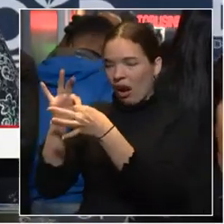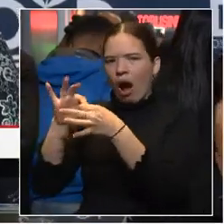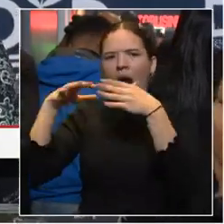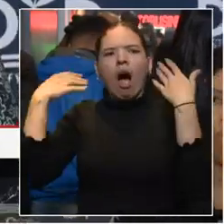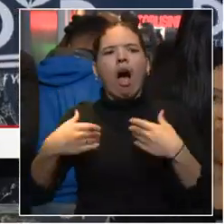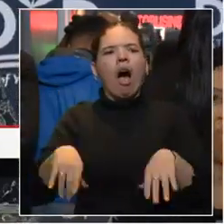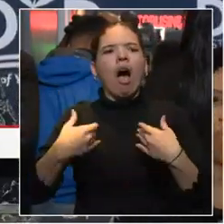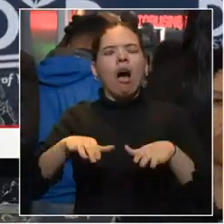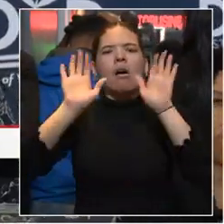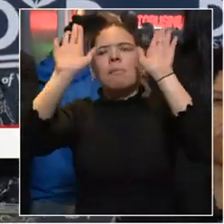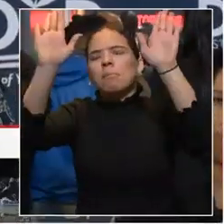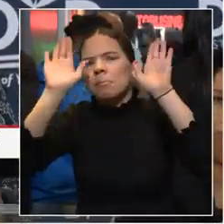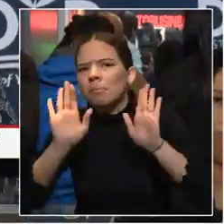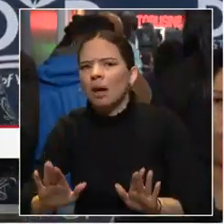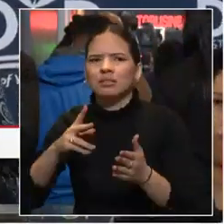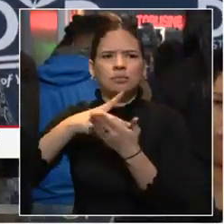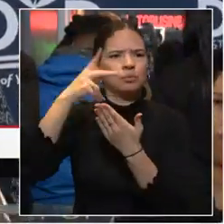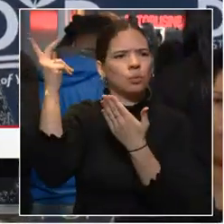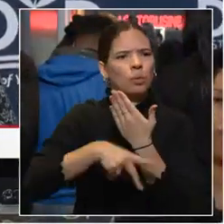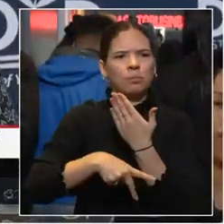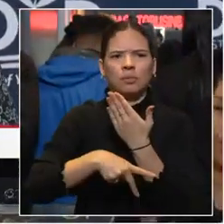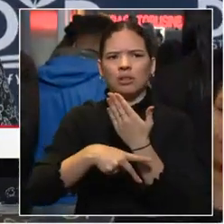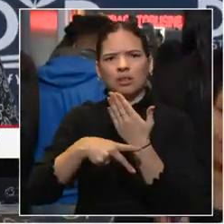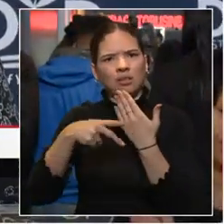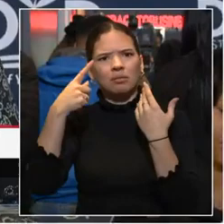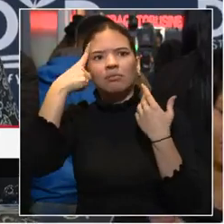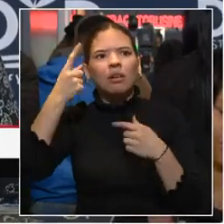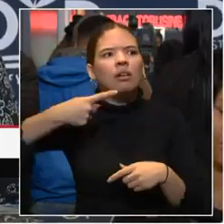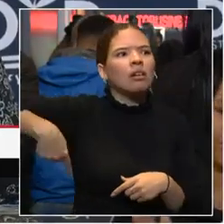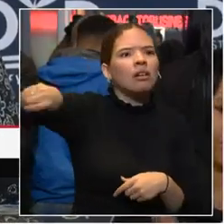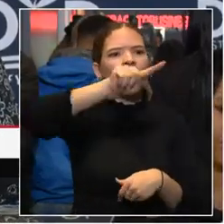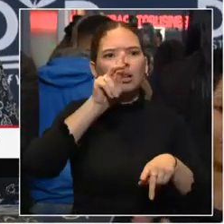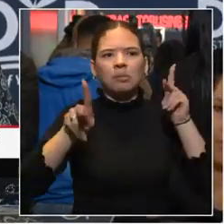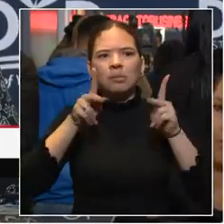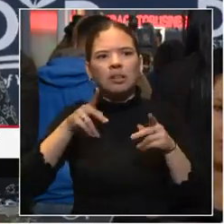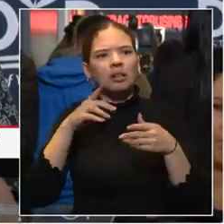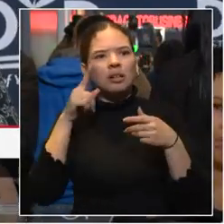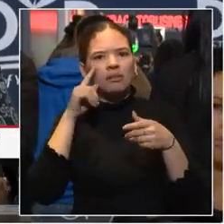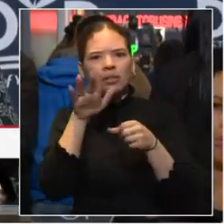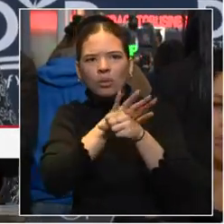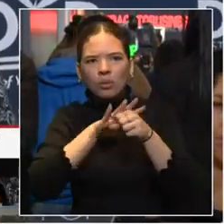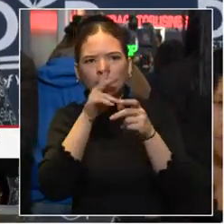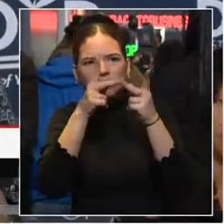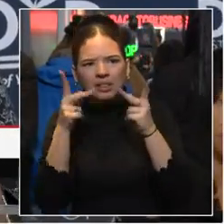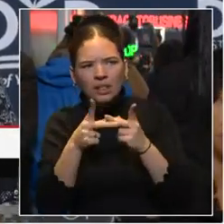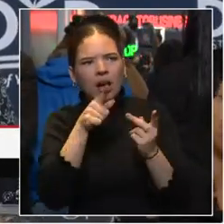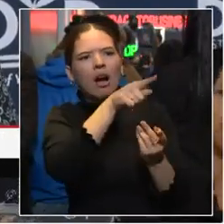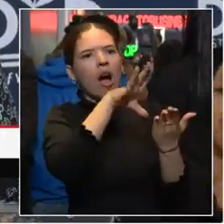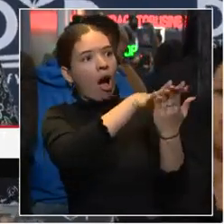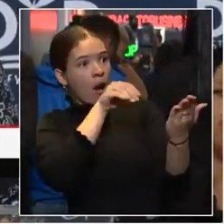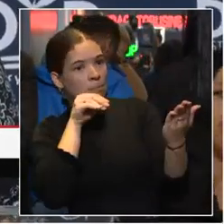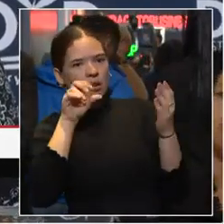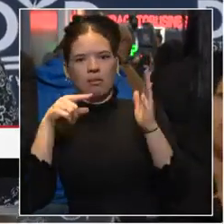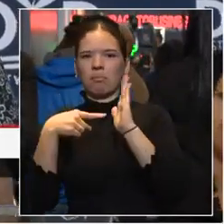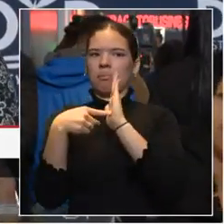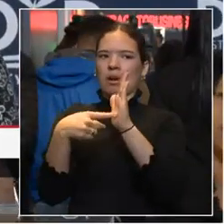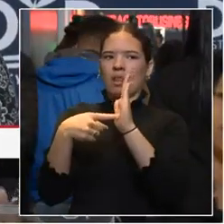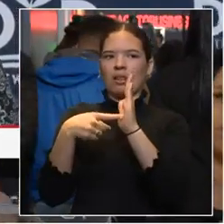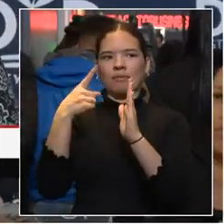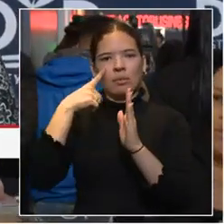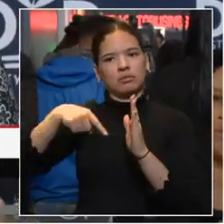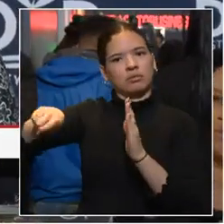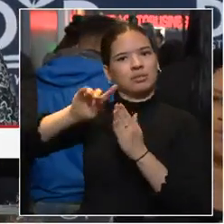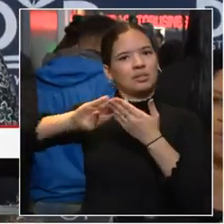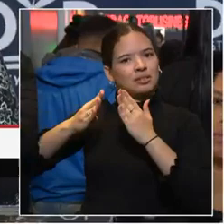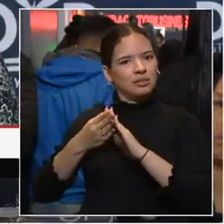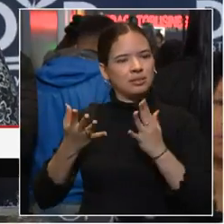copied all over the country. Give yourselves a hand. So if we're having any kind of issues with keeping this